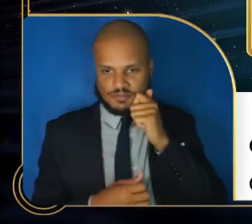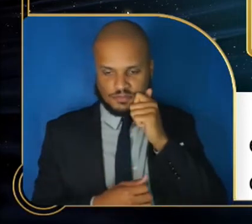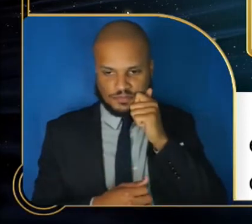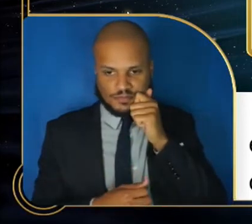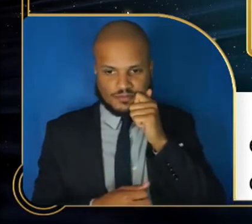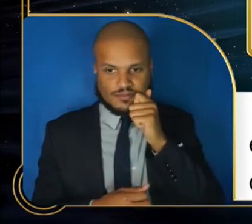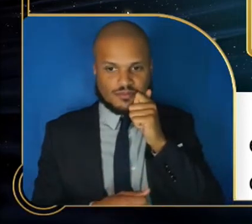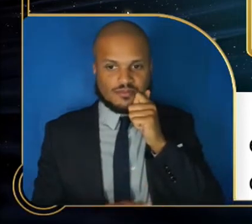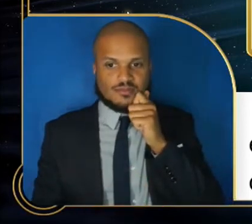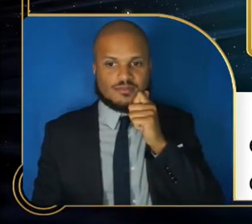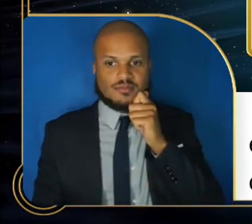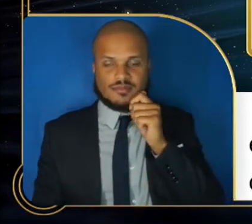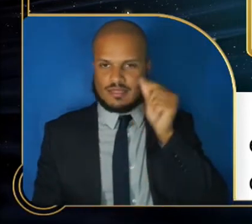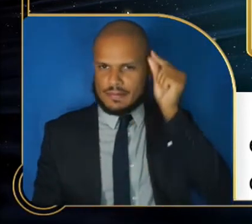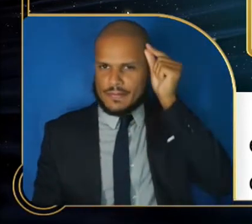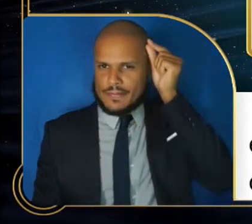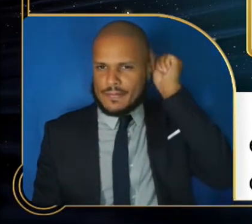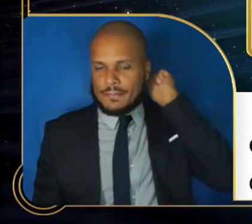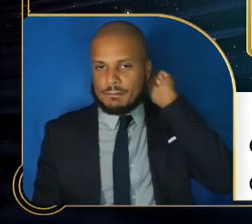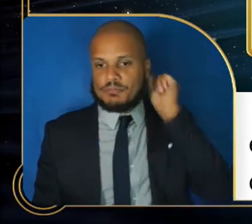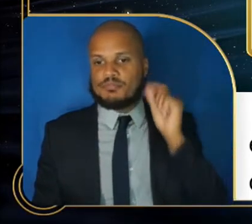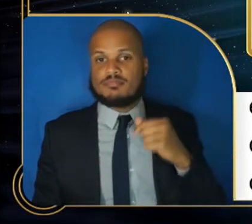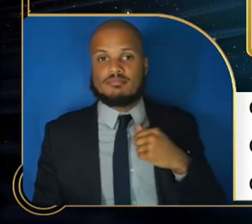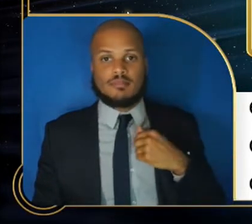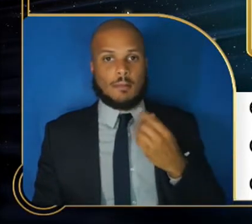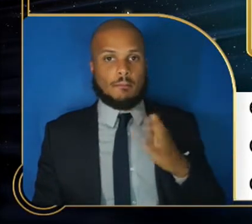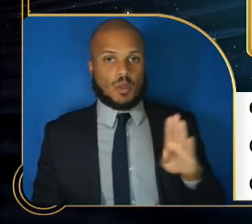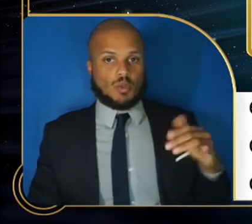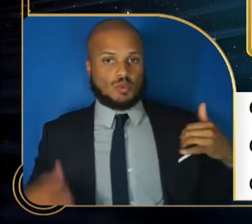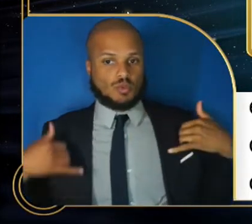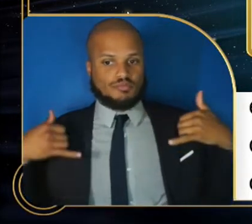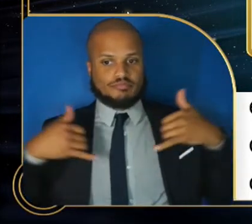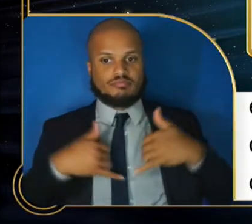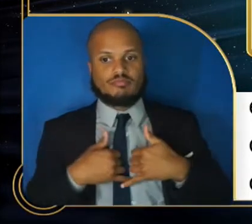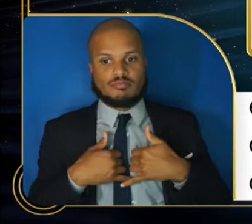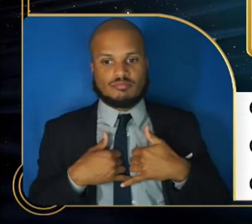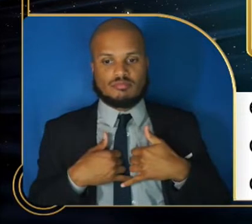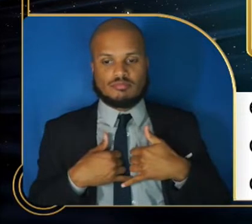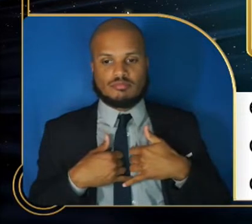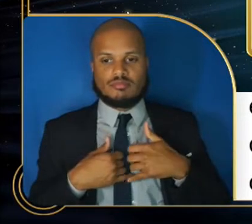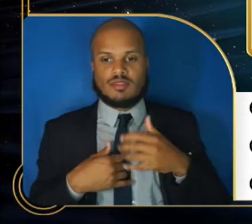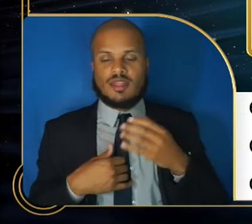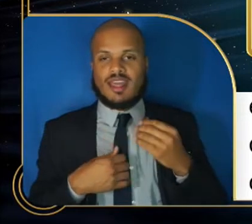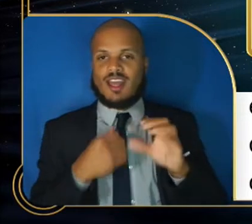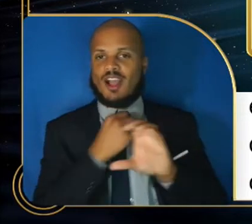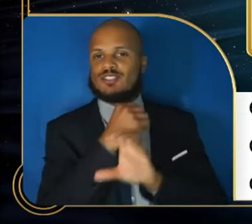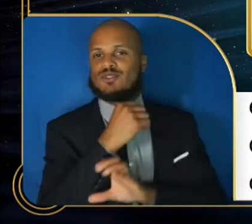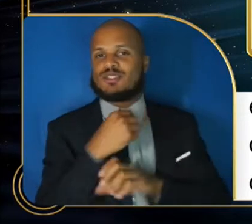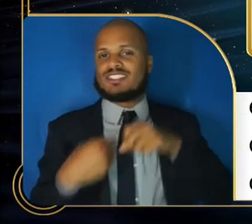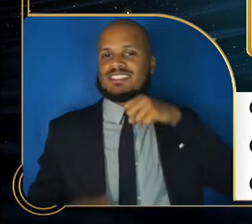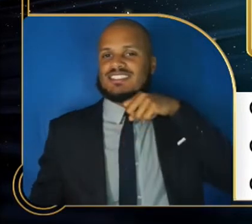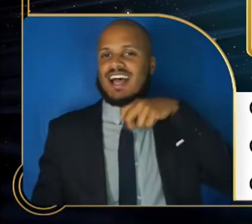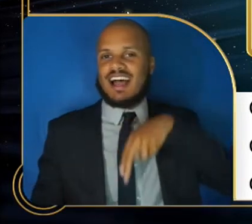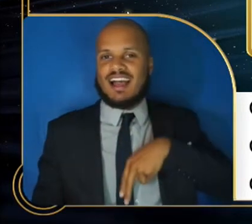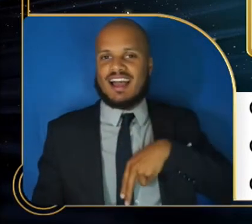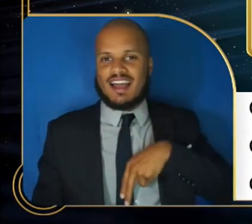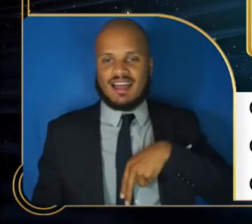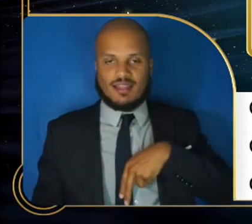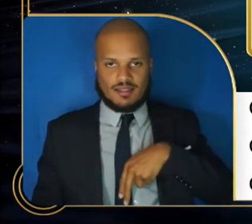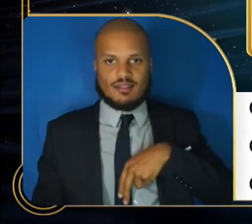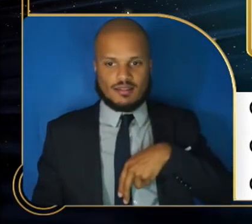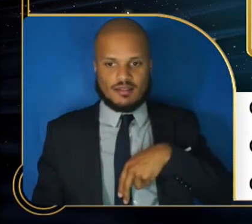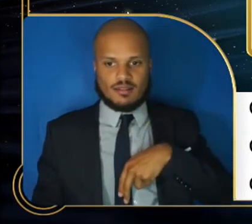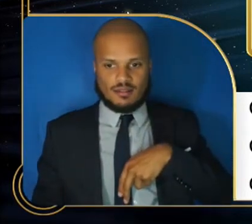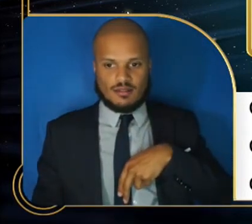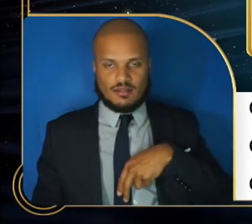close-cropped hair. I'm wearing a blue suit, and I'm wearing my Constitution tie, which is the tie of the signers of the